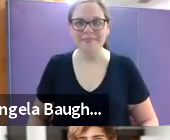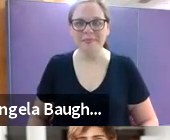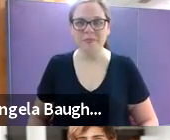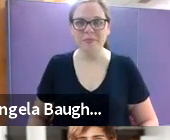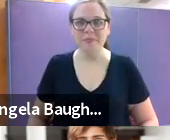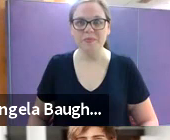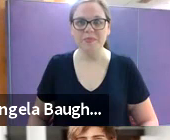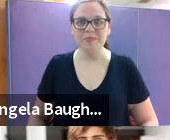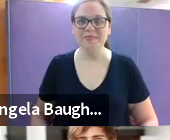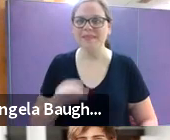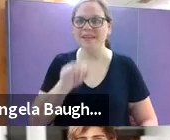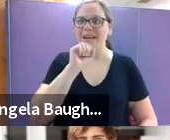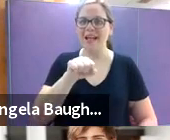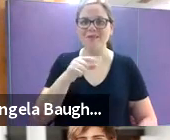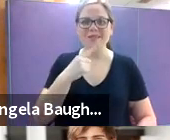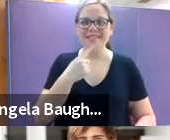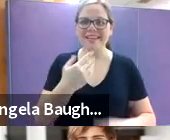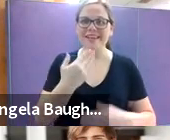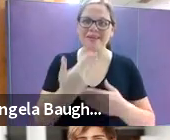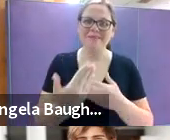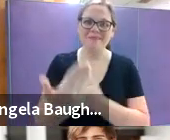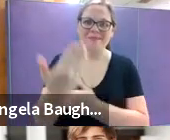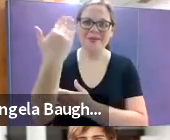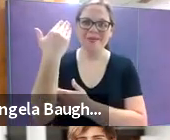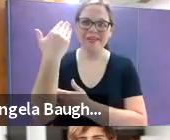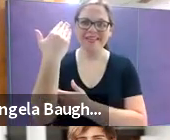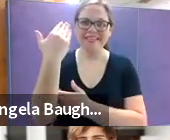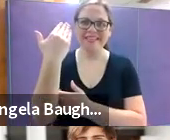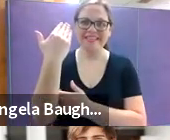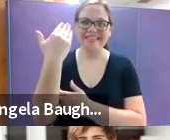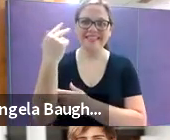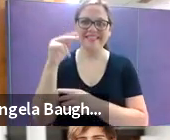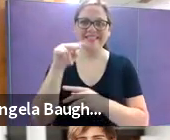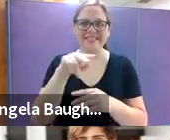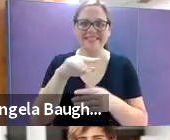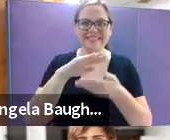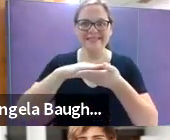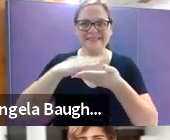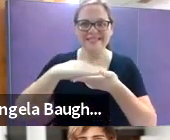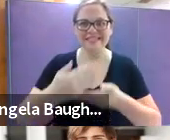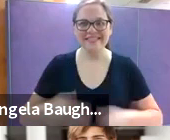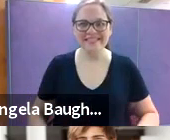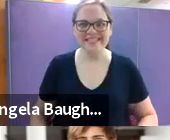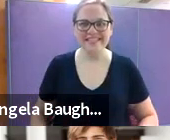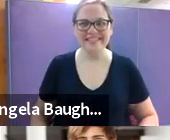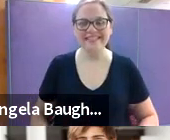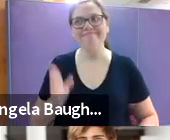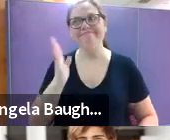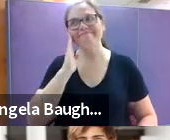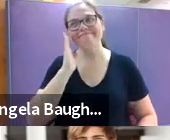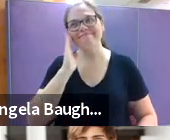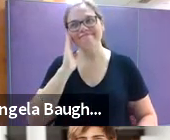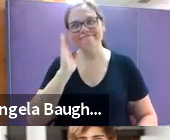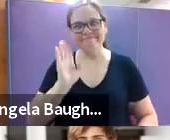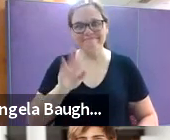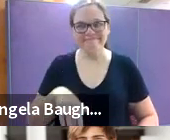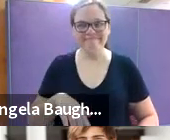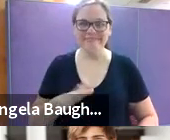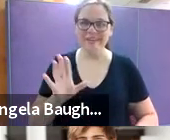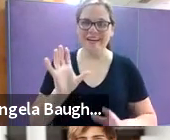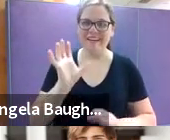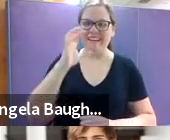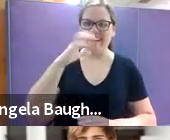I Okay. love it when you say good morning, you lean towards the laptop. I know. It's just kind of one of those weird Zoom